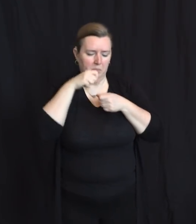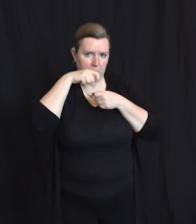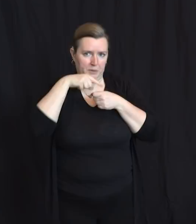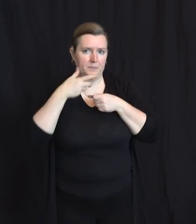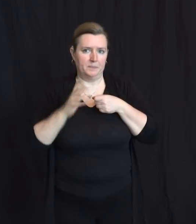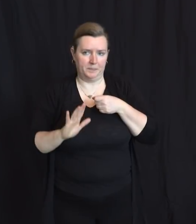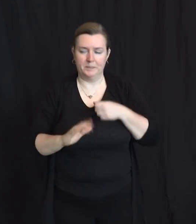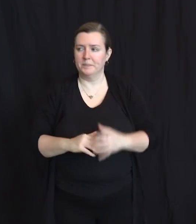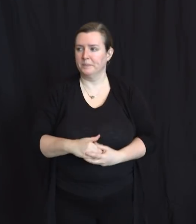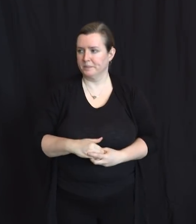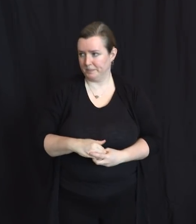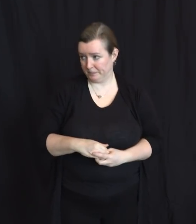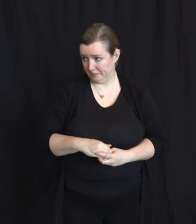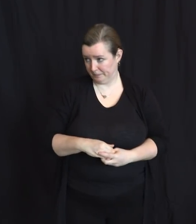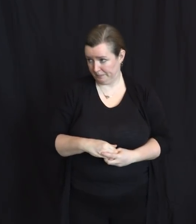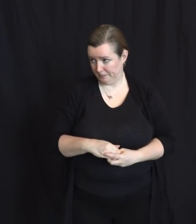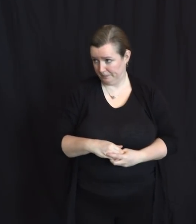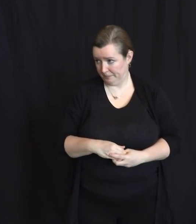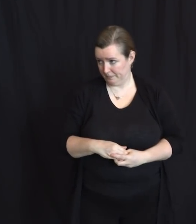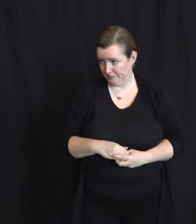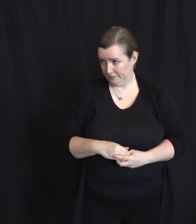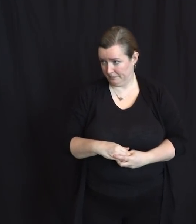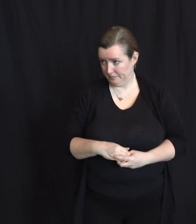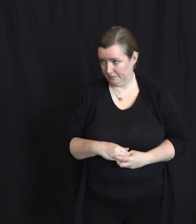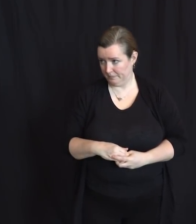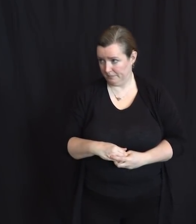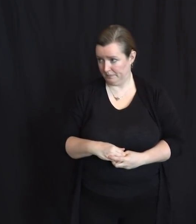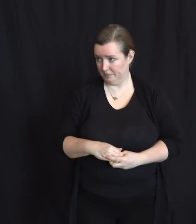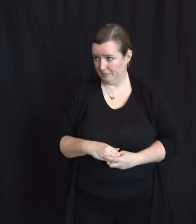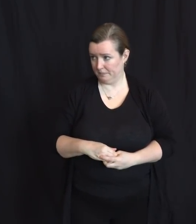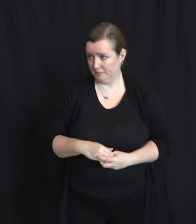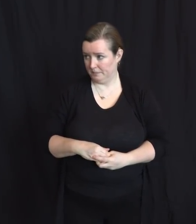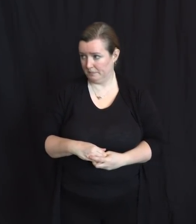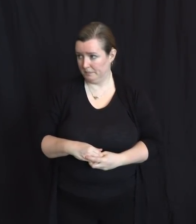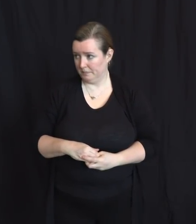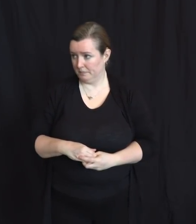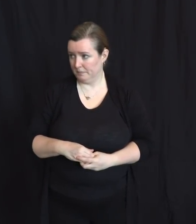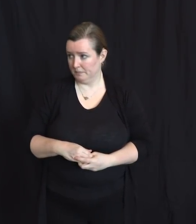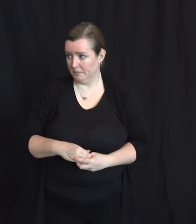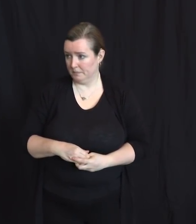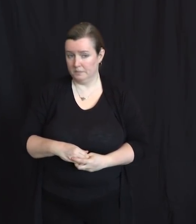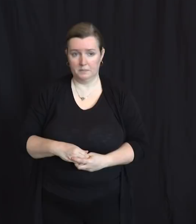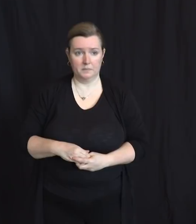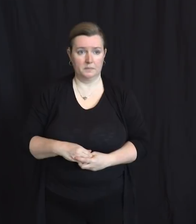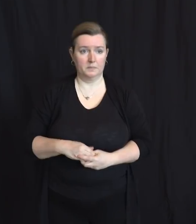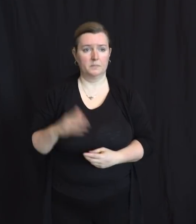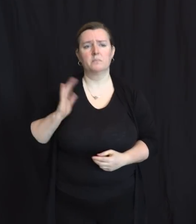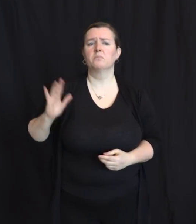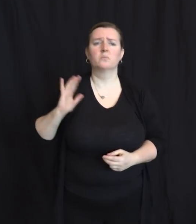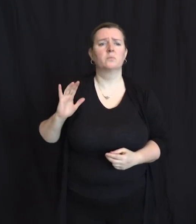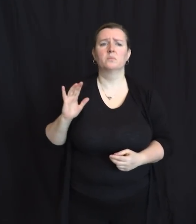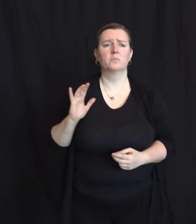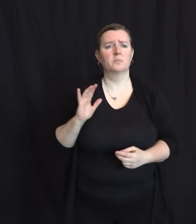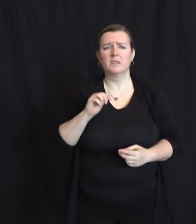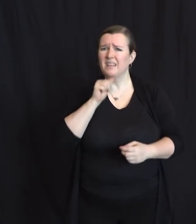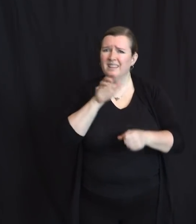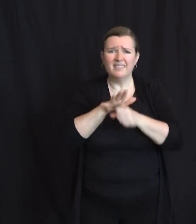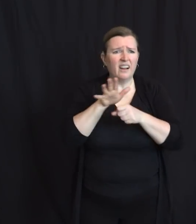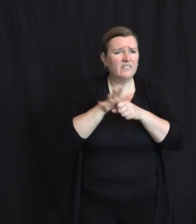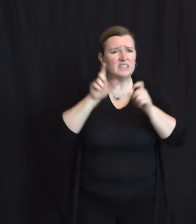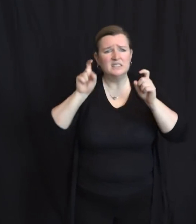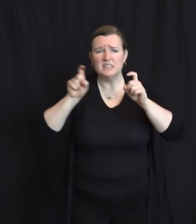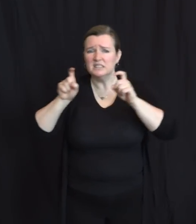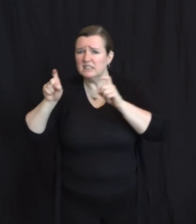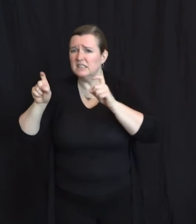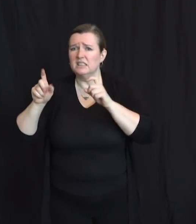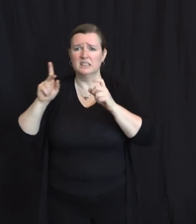in the epidemic, the rate-limiting step was lack of test kits. Now there are plenty of test kits, but the reason most states can't do